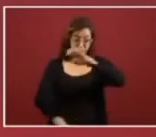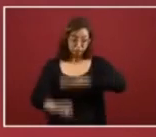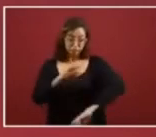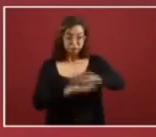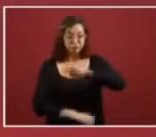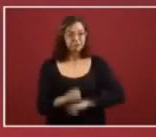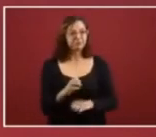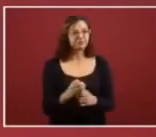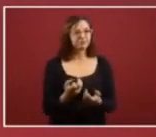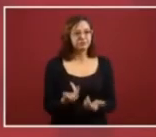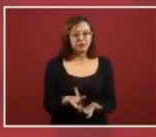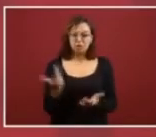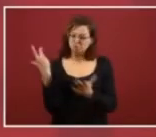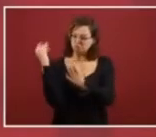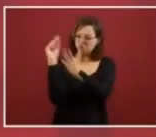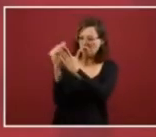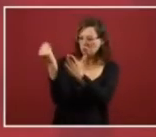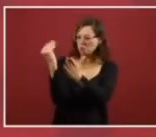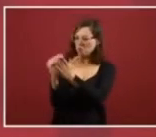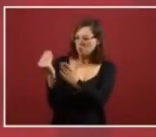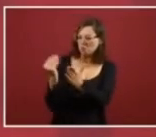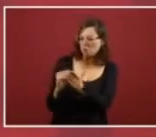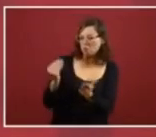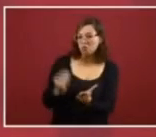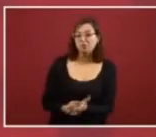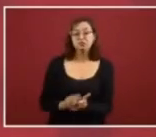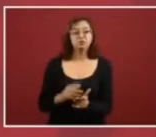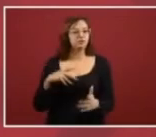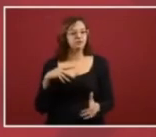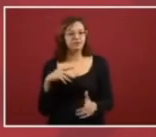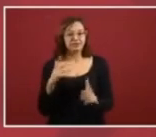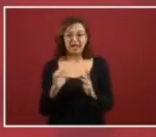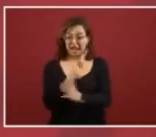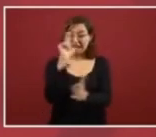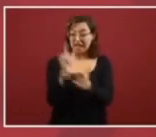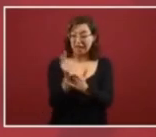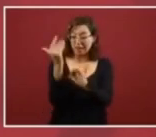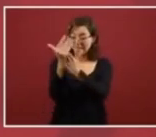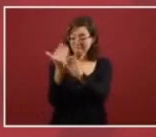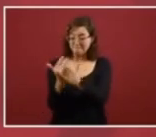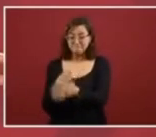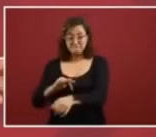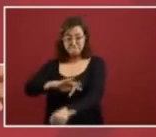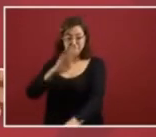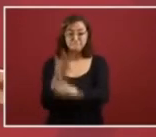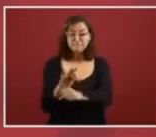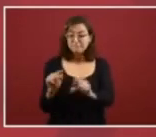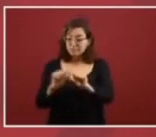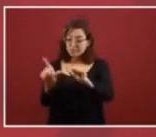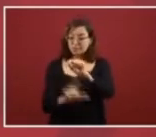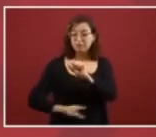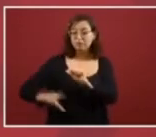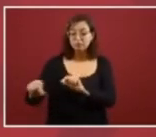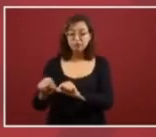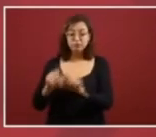Entonces faltan otras so, cosas más. There's a few other things that entonces, are left. El marco legal ya. But the legal margins are already